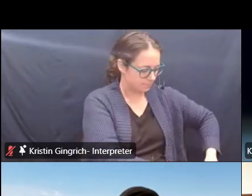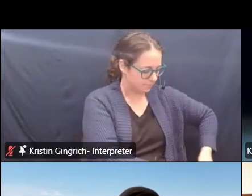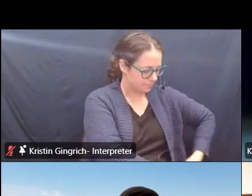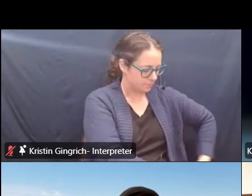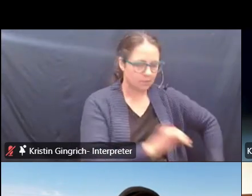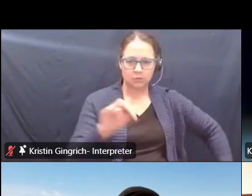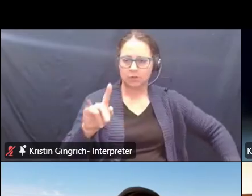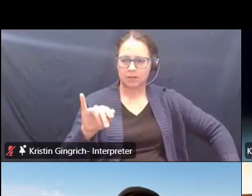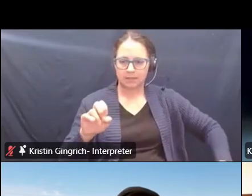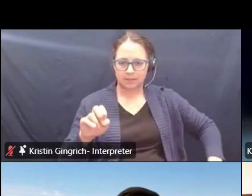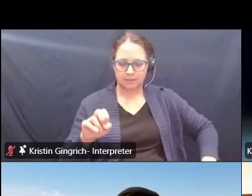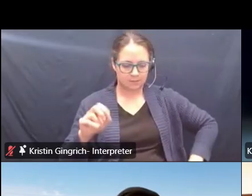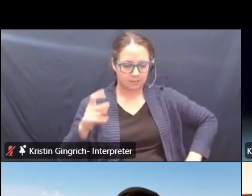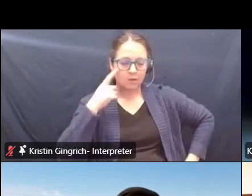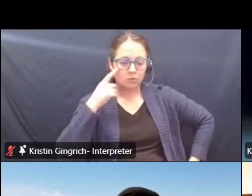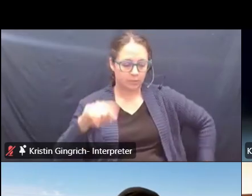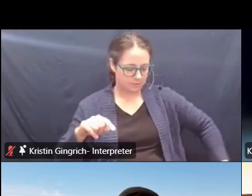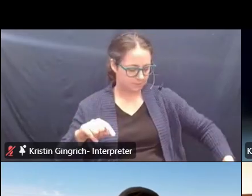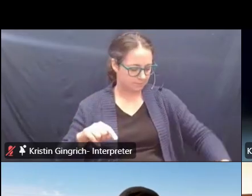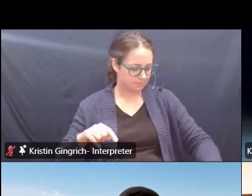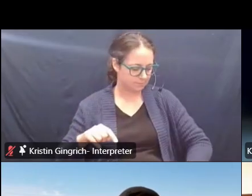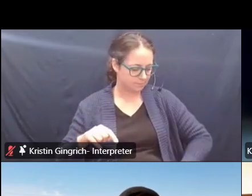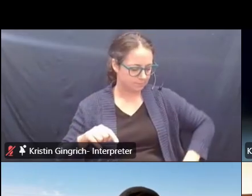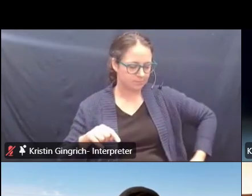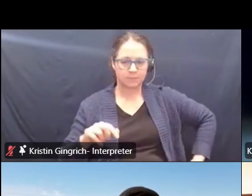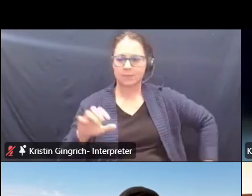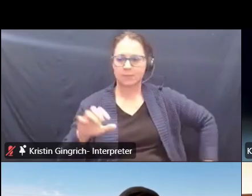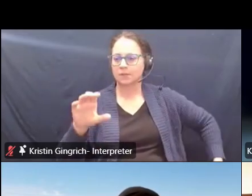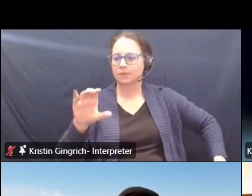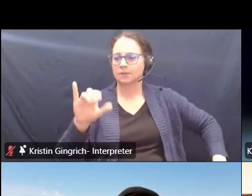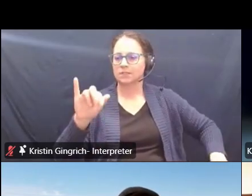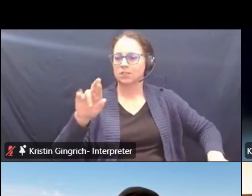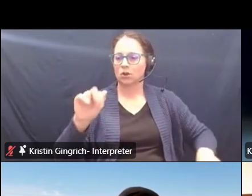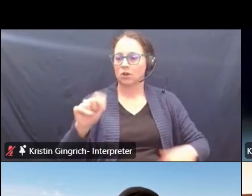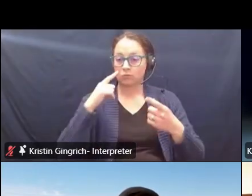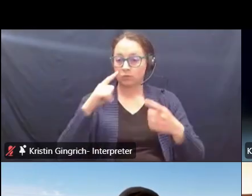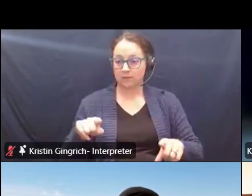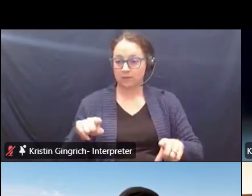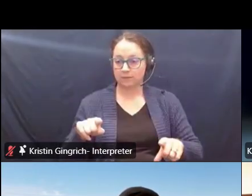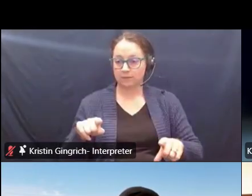Julie Agreed. and Sierra agreed.